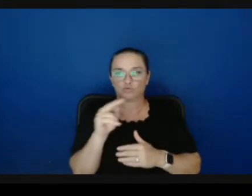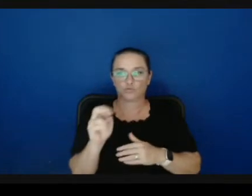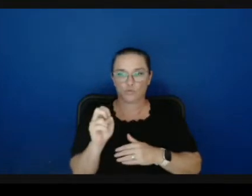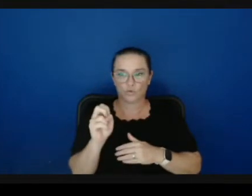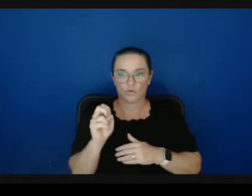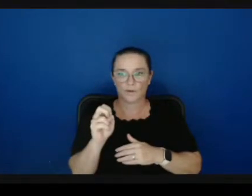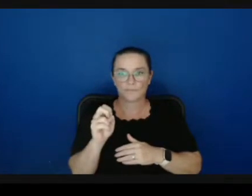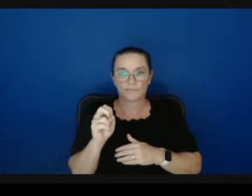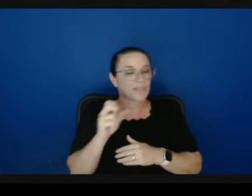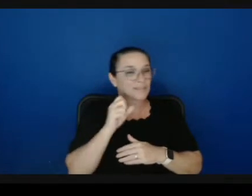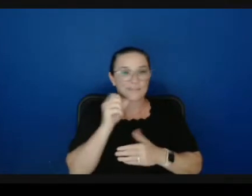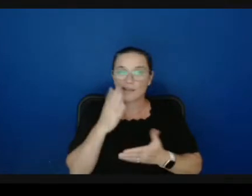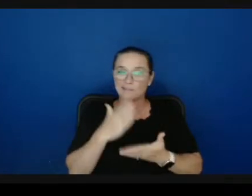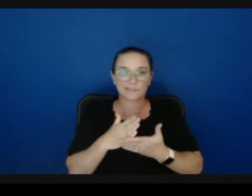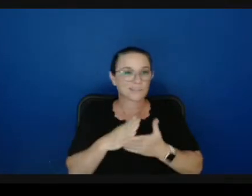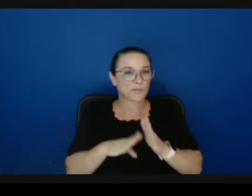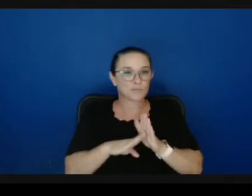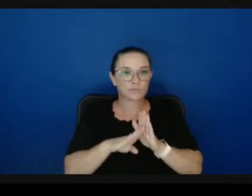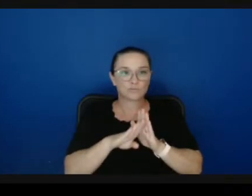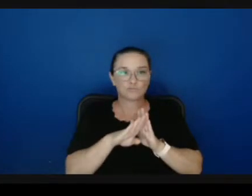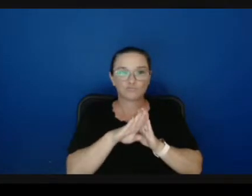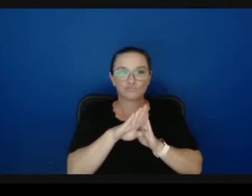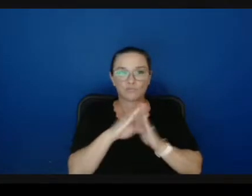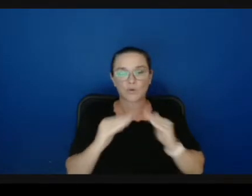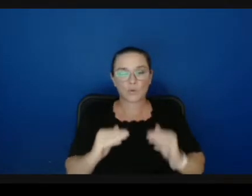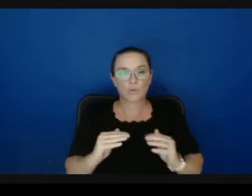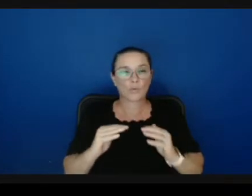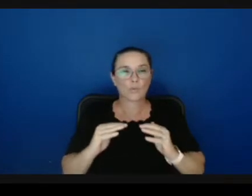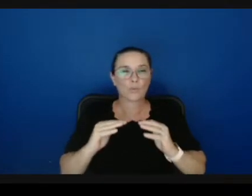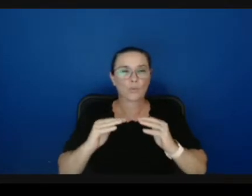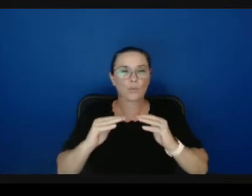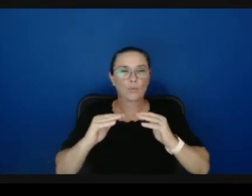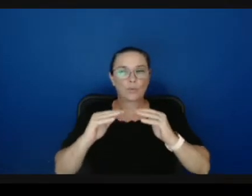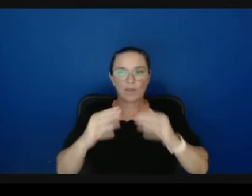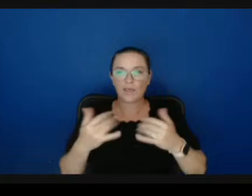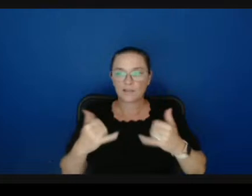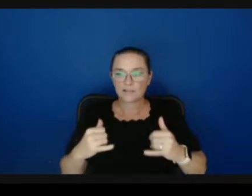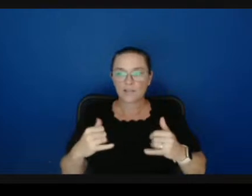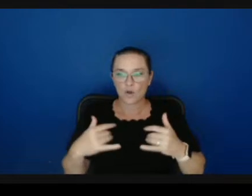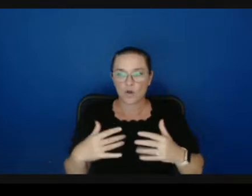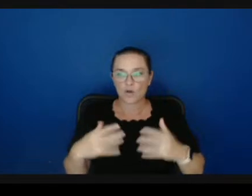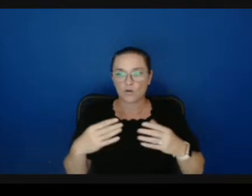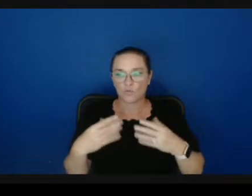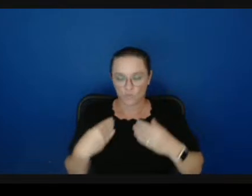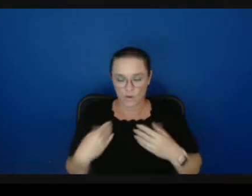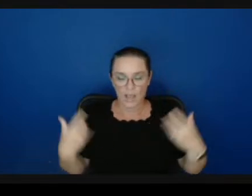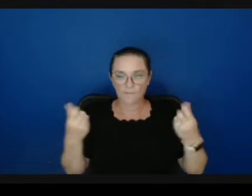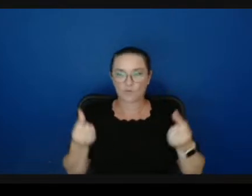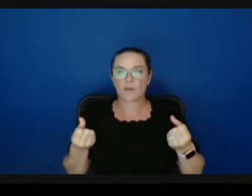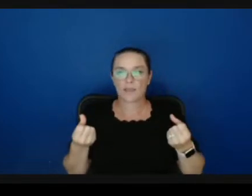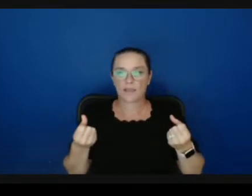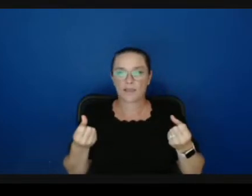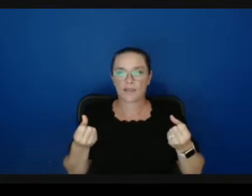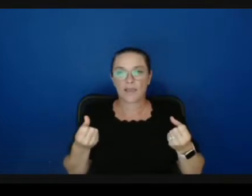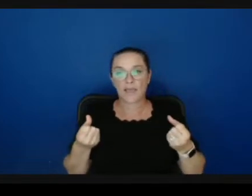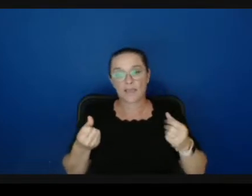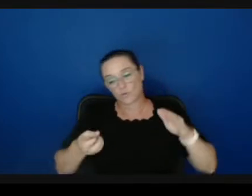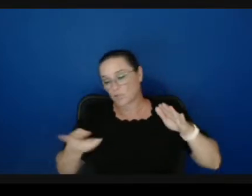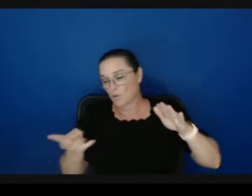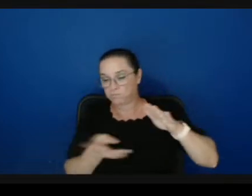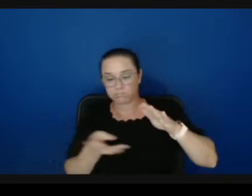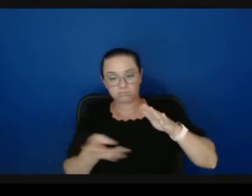has not stopped rising, in fact, since eruption ended. So it's still recovering, likely in pathways open. Magma is going in there, and